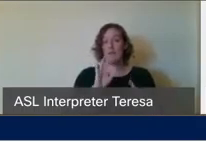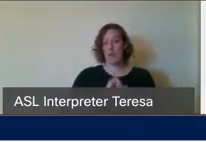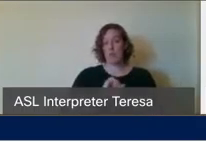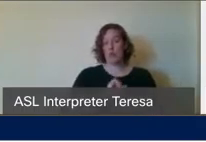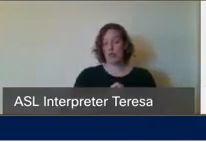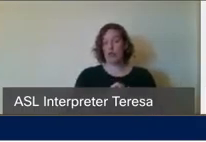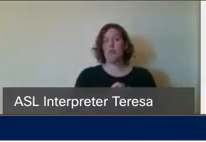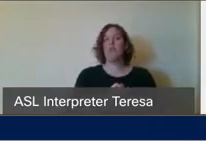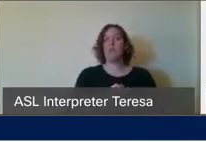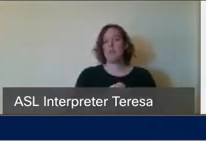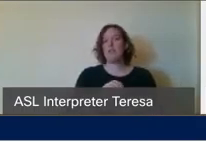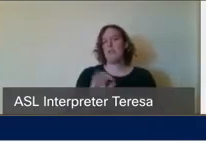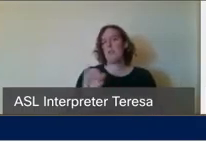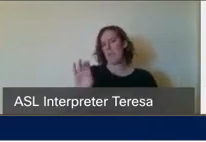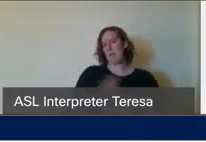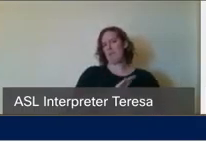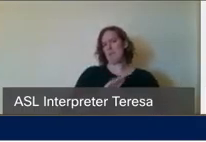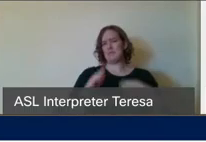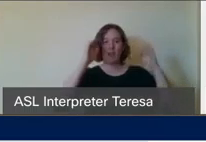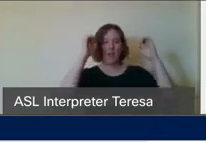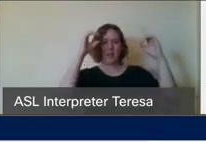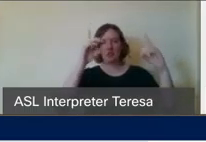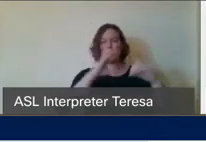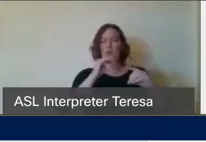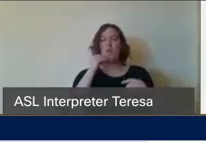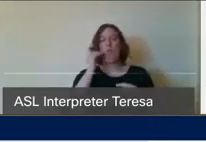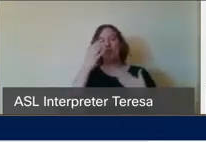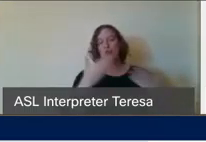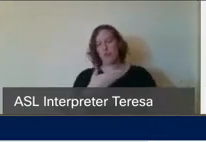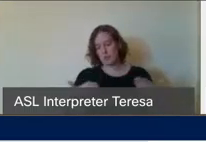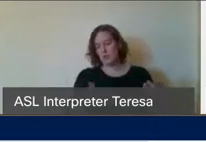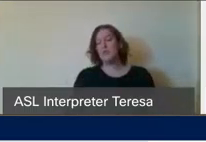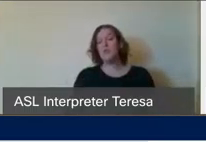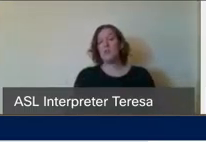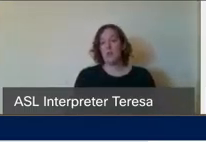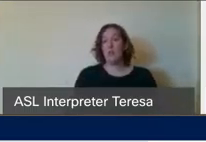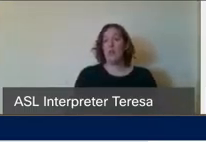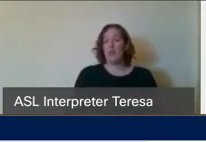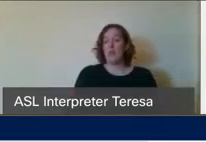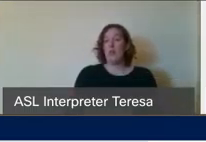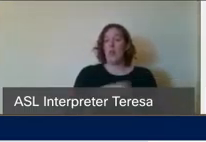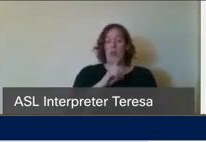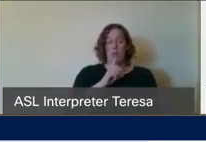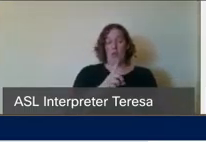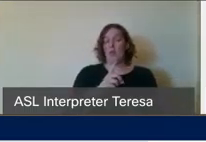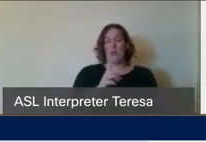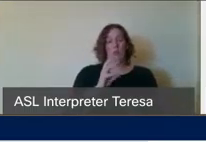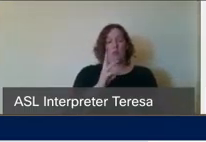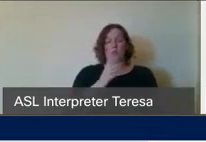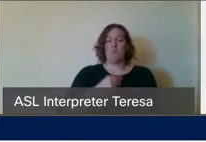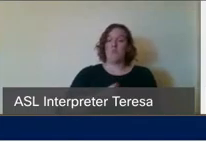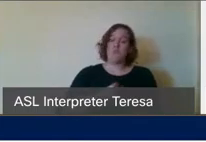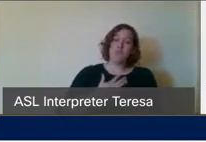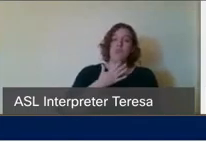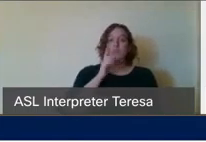in, you know, business, education, and home services. And really what is really inspiring to our folks